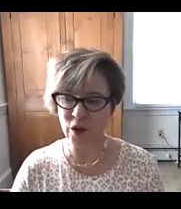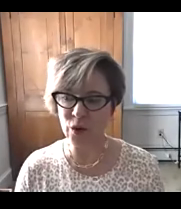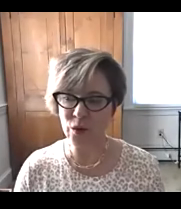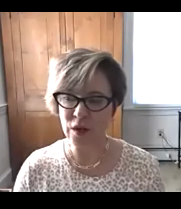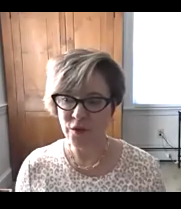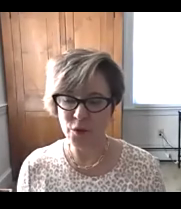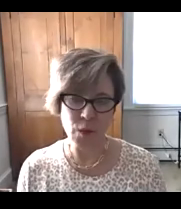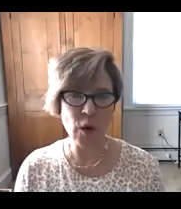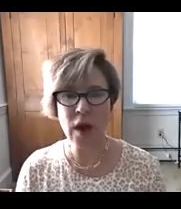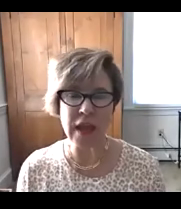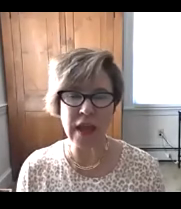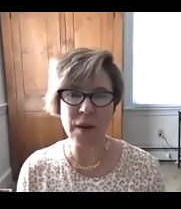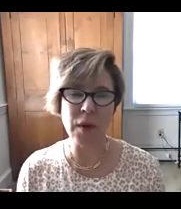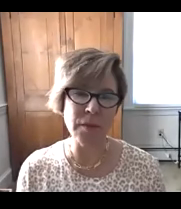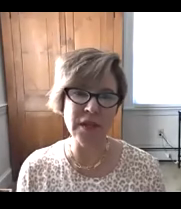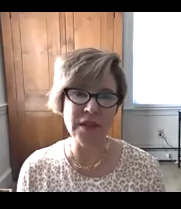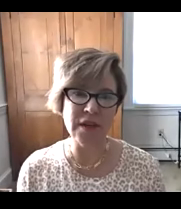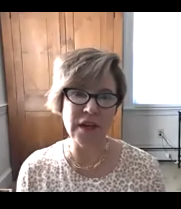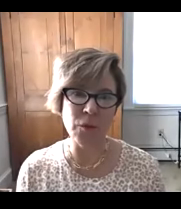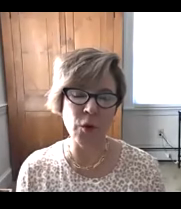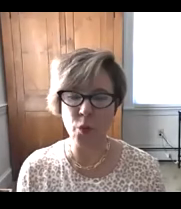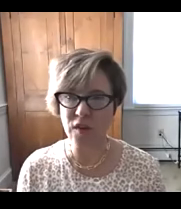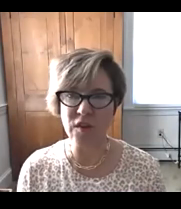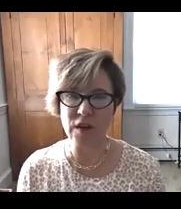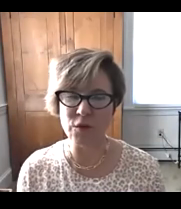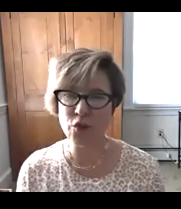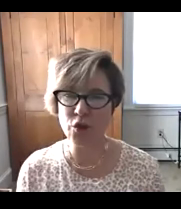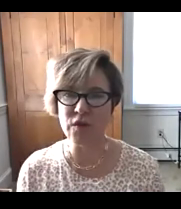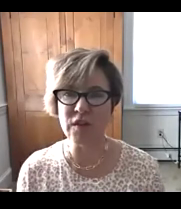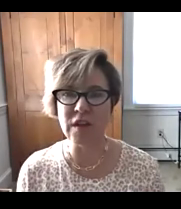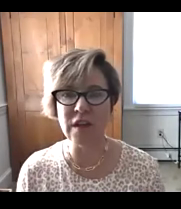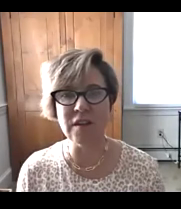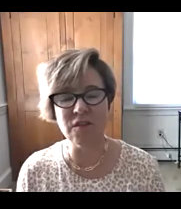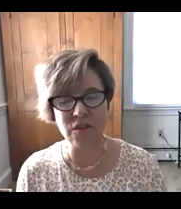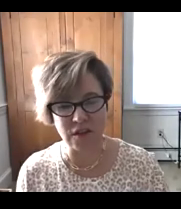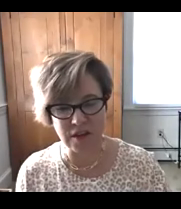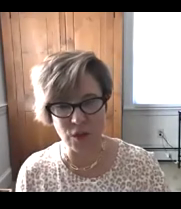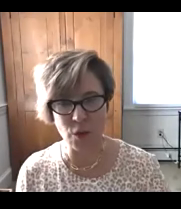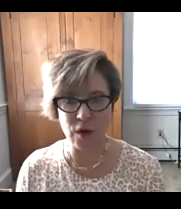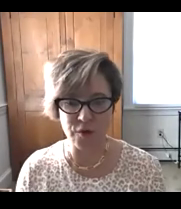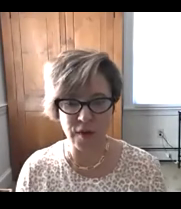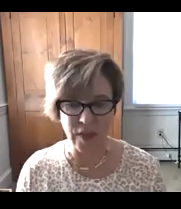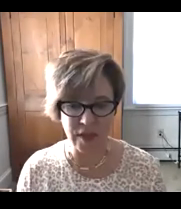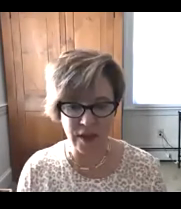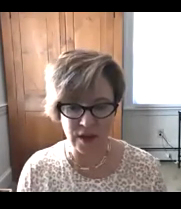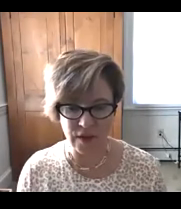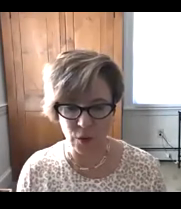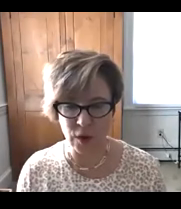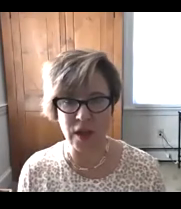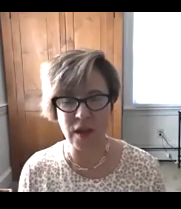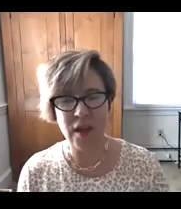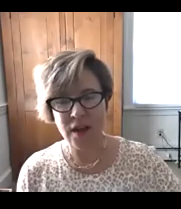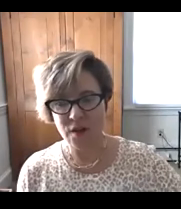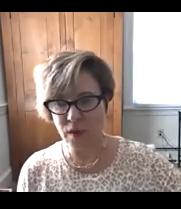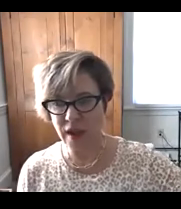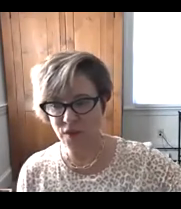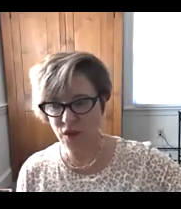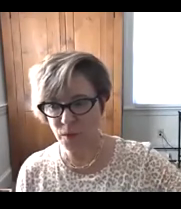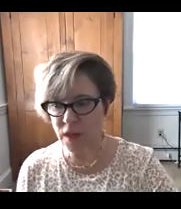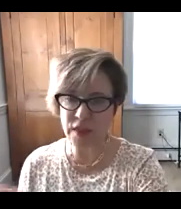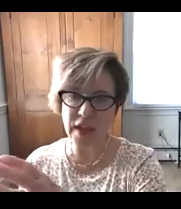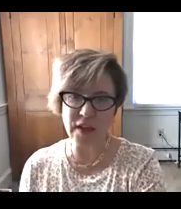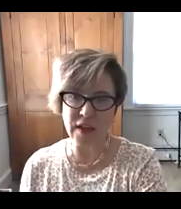So for where I am, I'm on the west side of New Jersey. It's the Delaware Valley kind of area. We